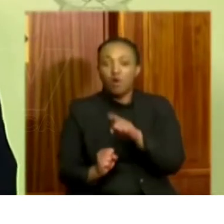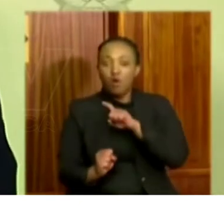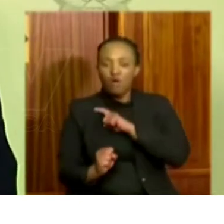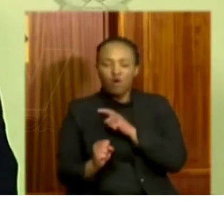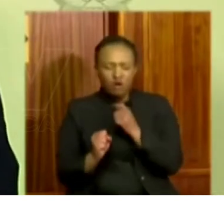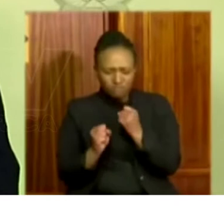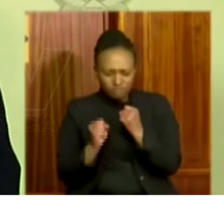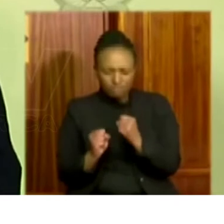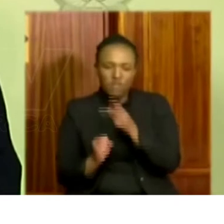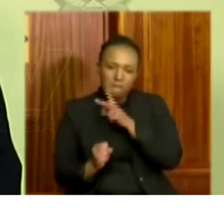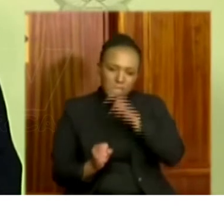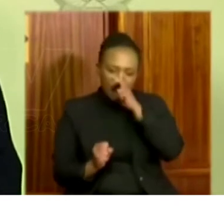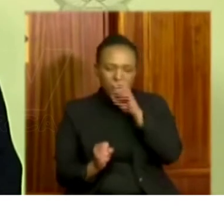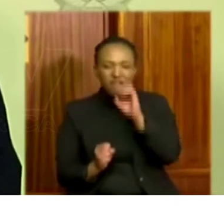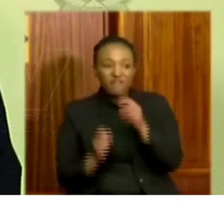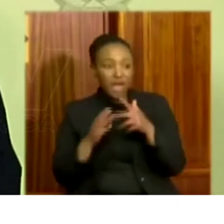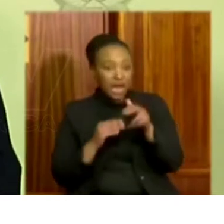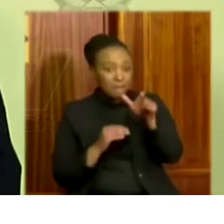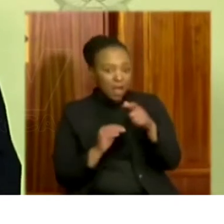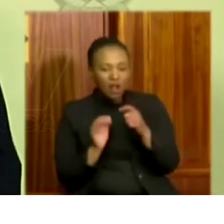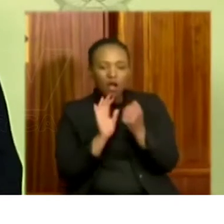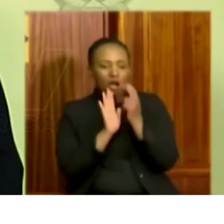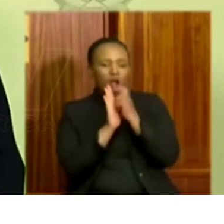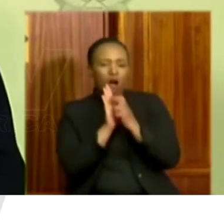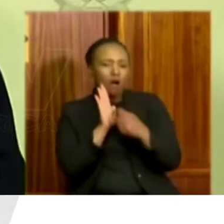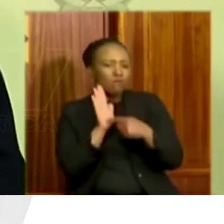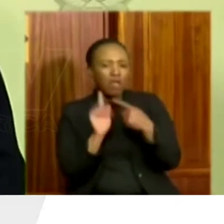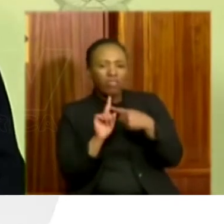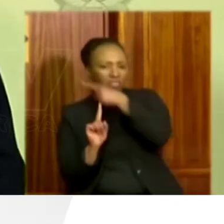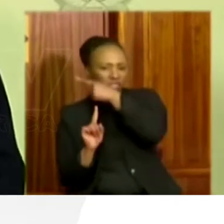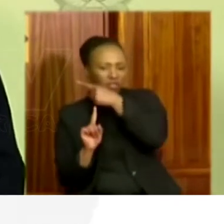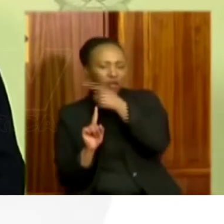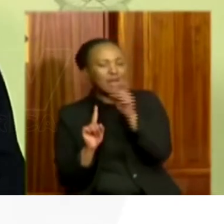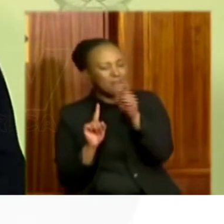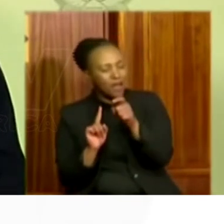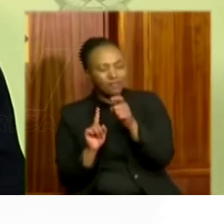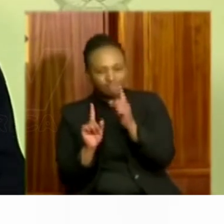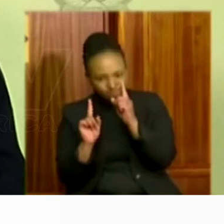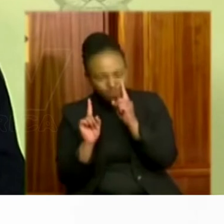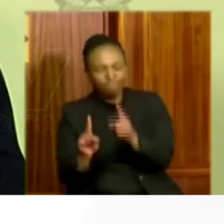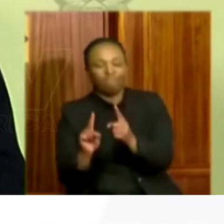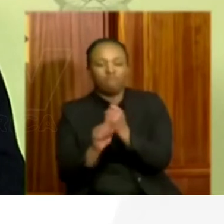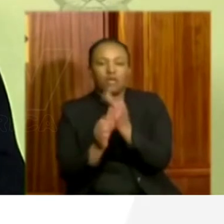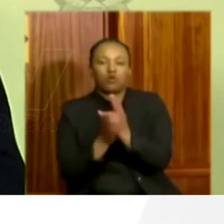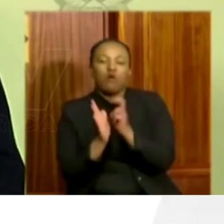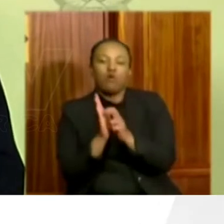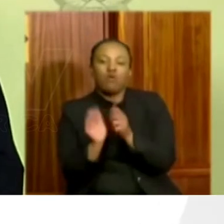action against those who do not adhere to the regulations that save our lives.